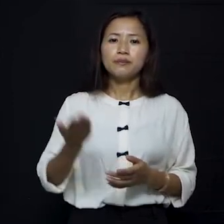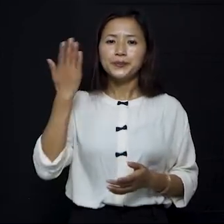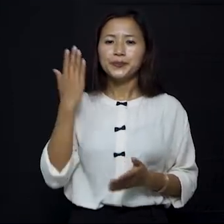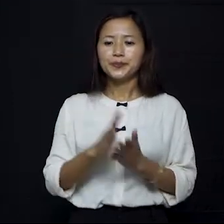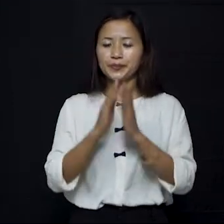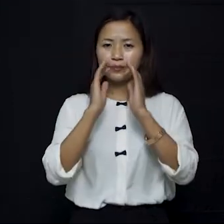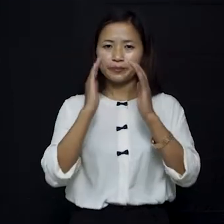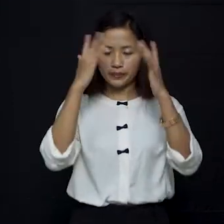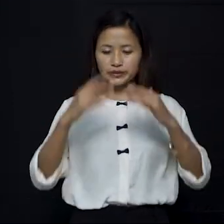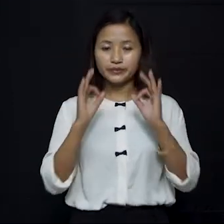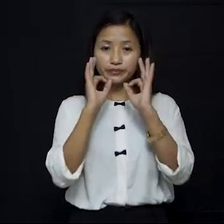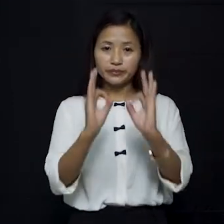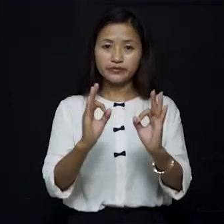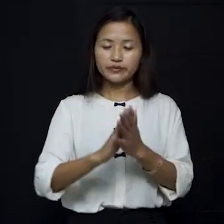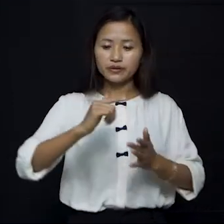okay? Past